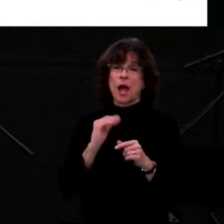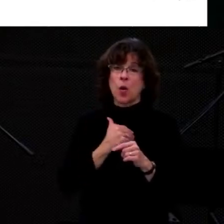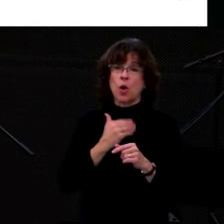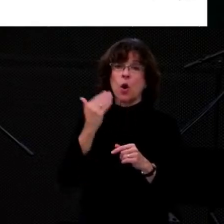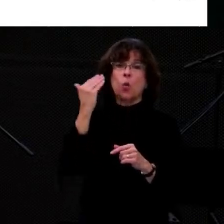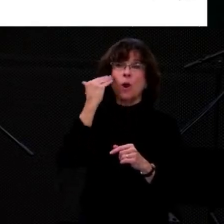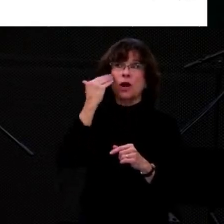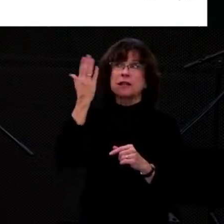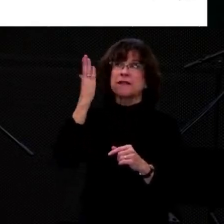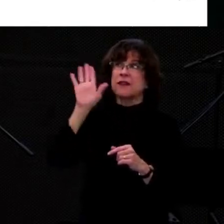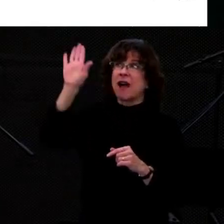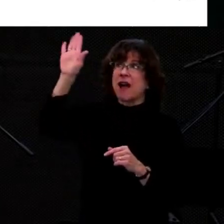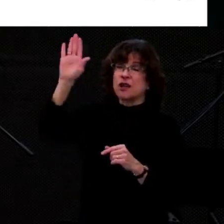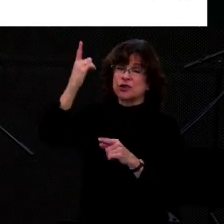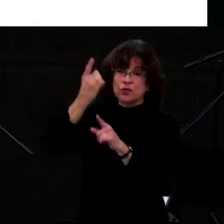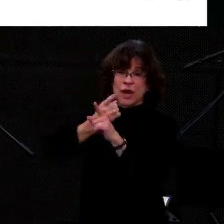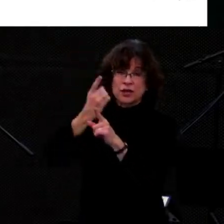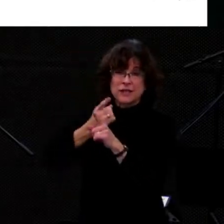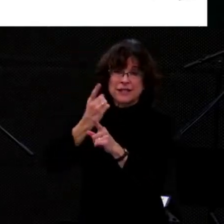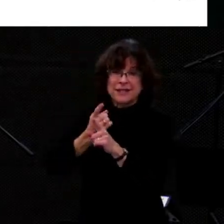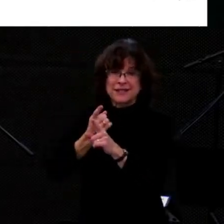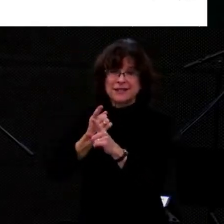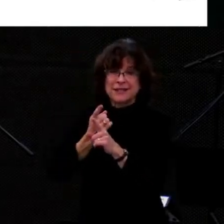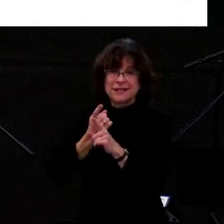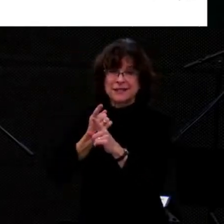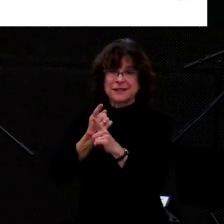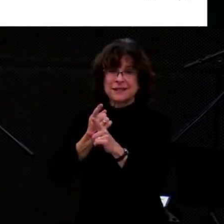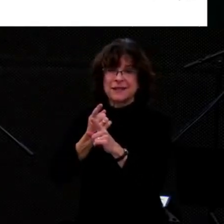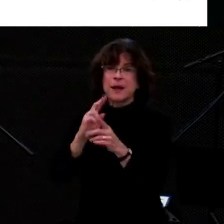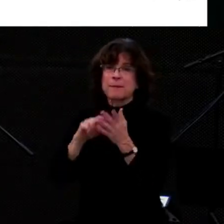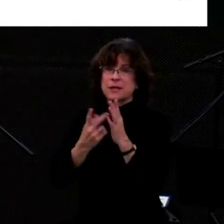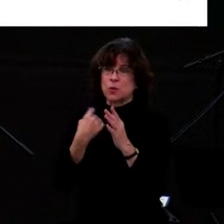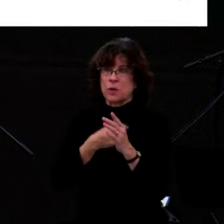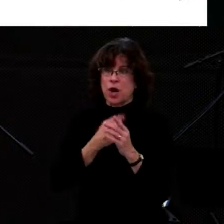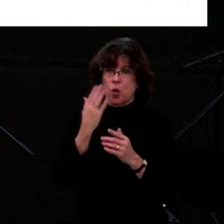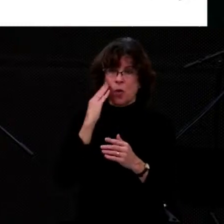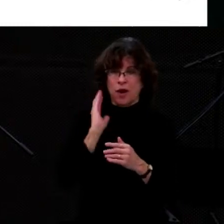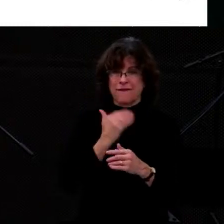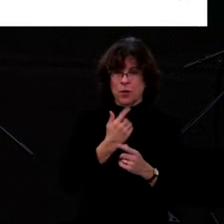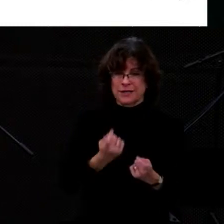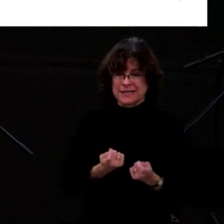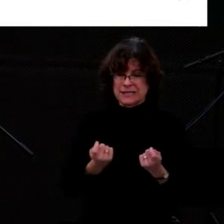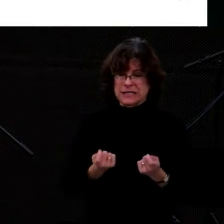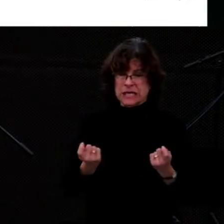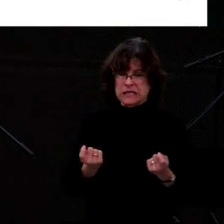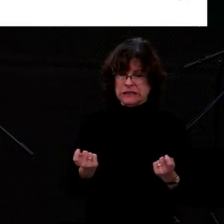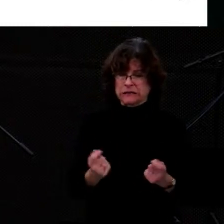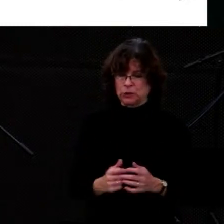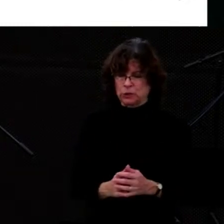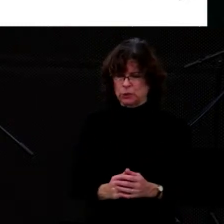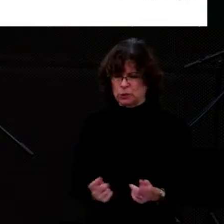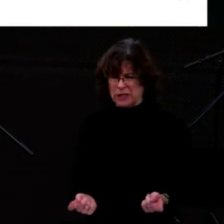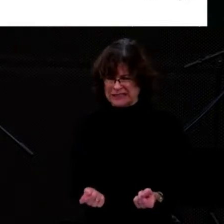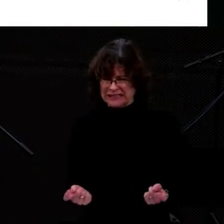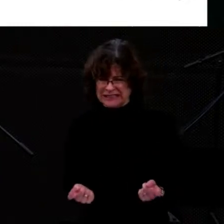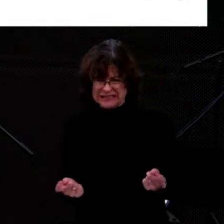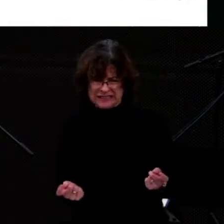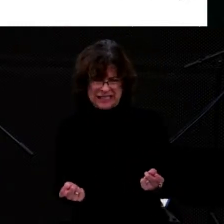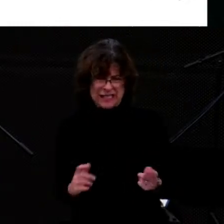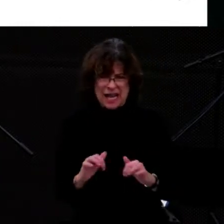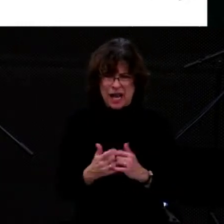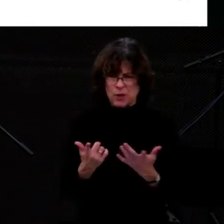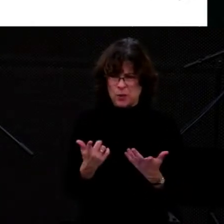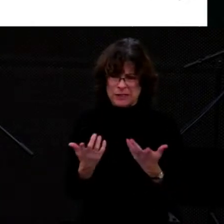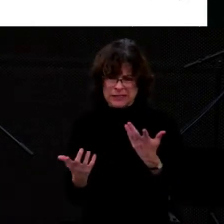and hits a moment where we're also aware of our own sinfulness. And we realize there's nothing that we can do to fill that